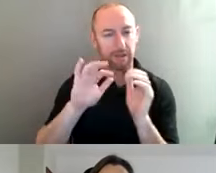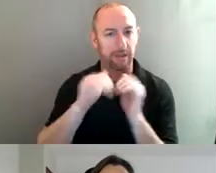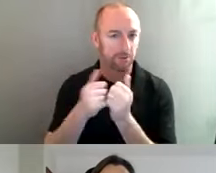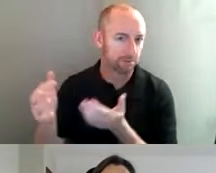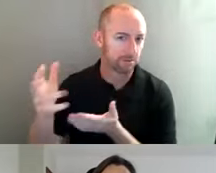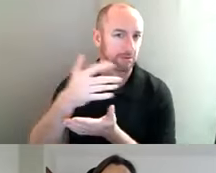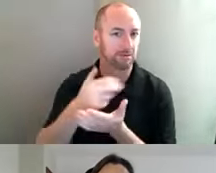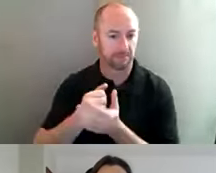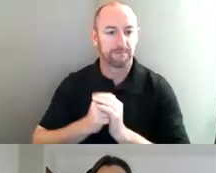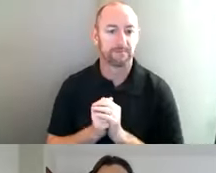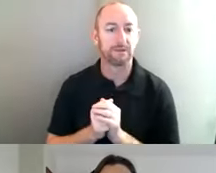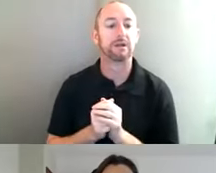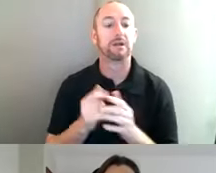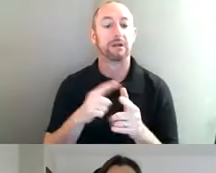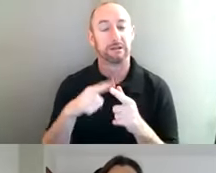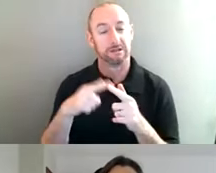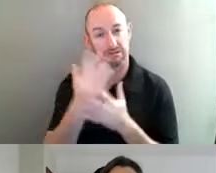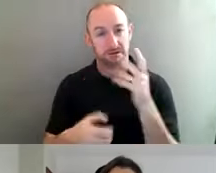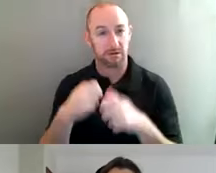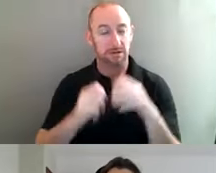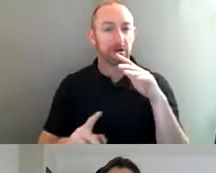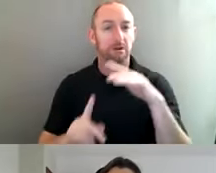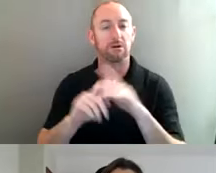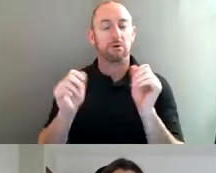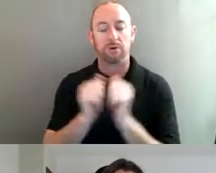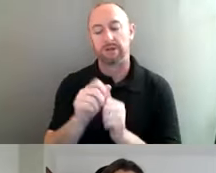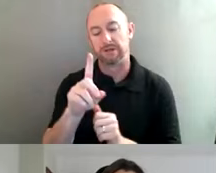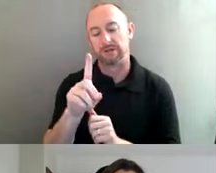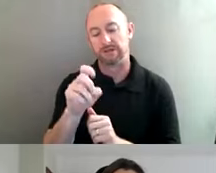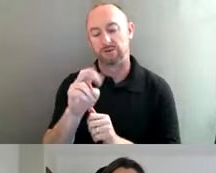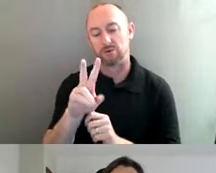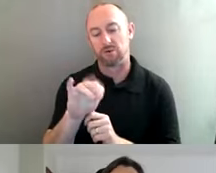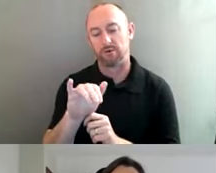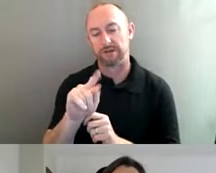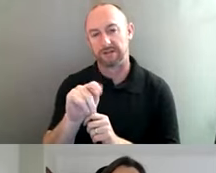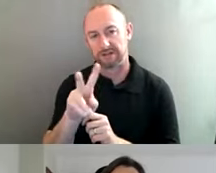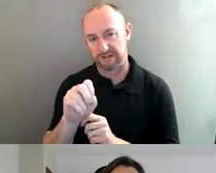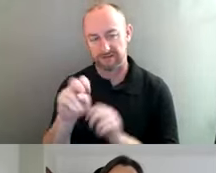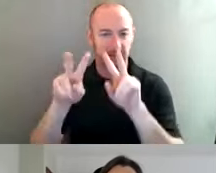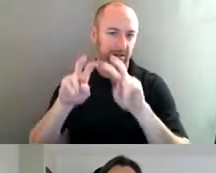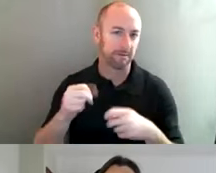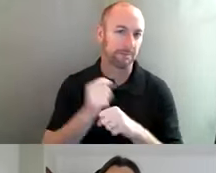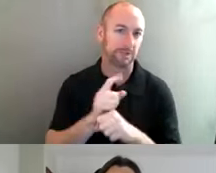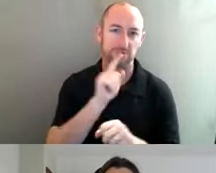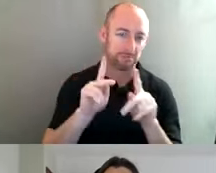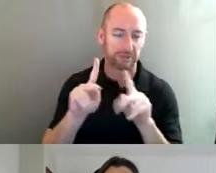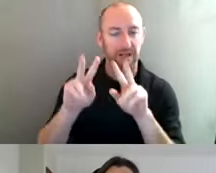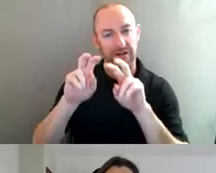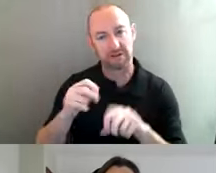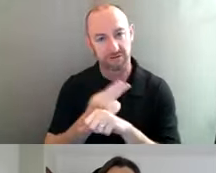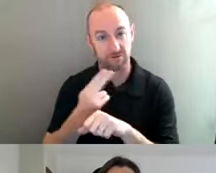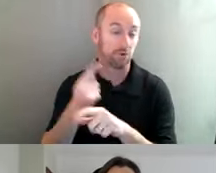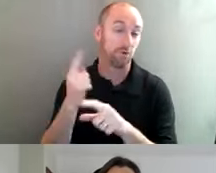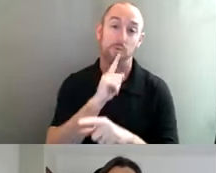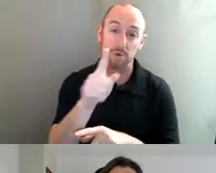collected. We then have some problems that come up with derivative analytics that are done and ensuring that people are doing analytics using the